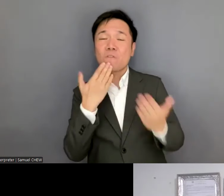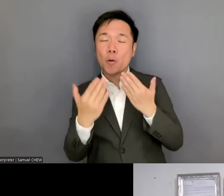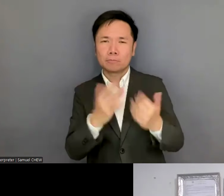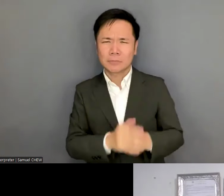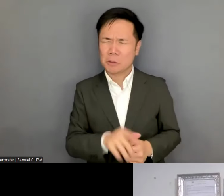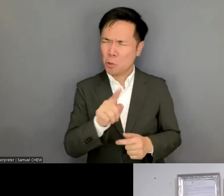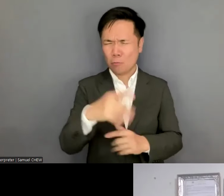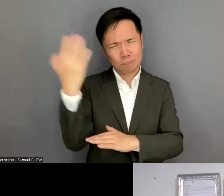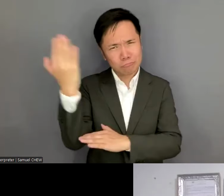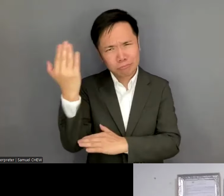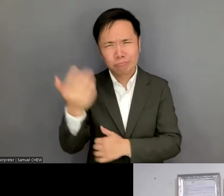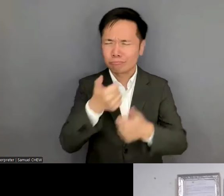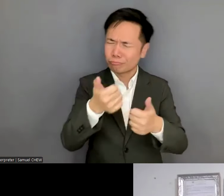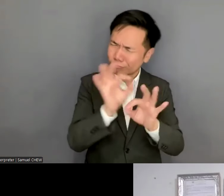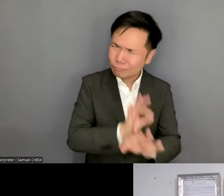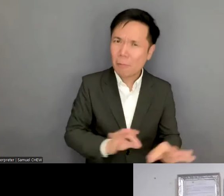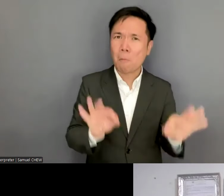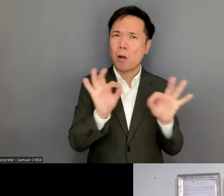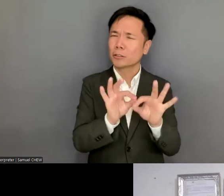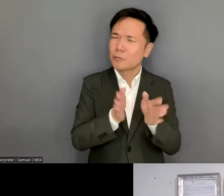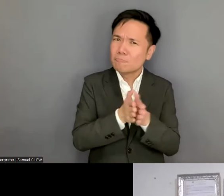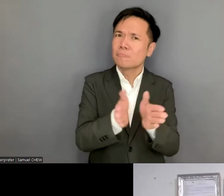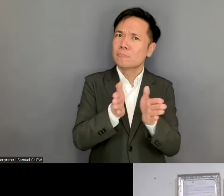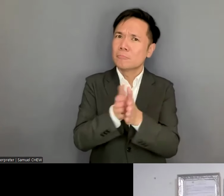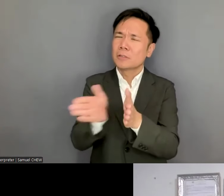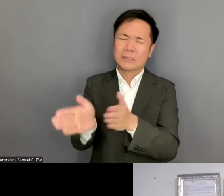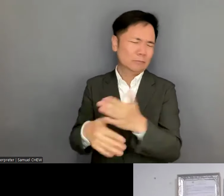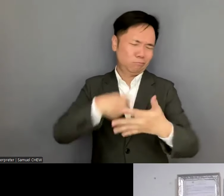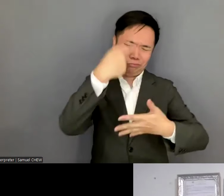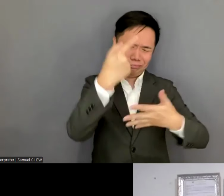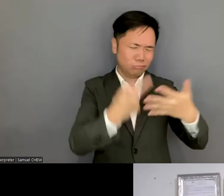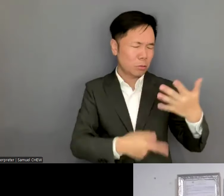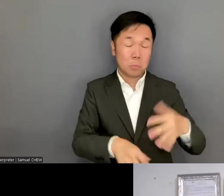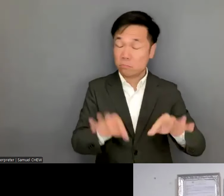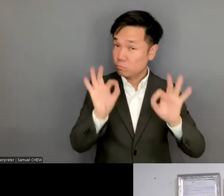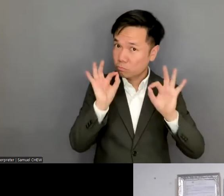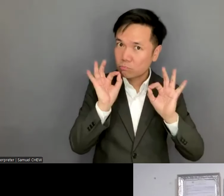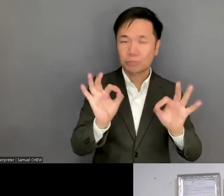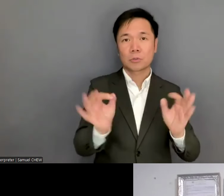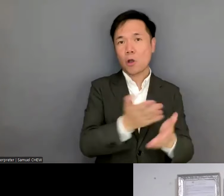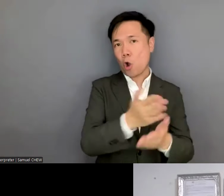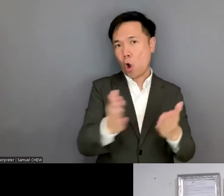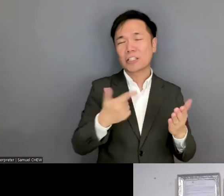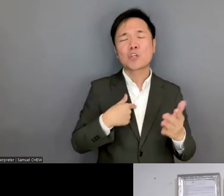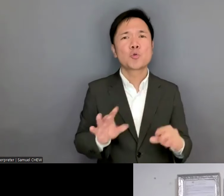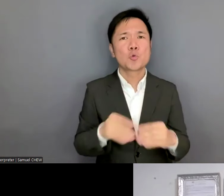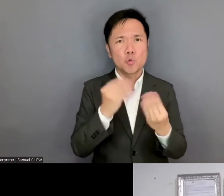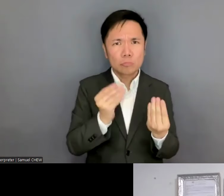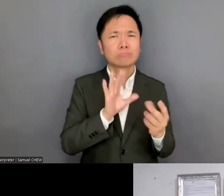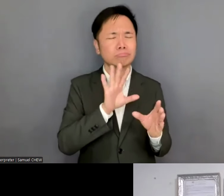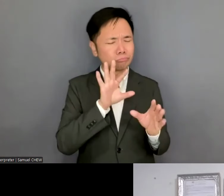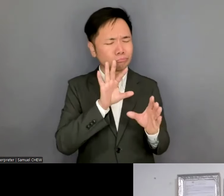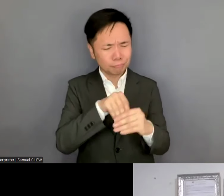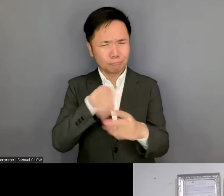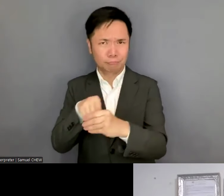really important aspects of highlighting why it's so important that we as youth are involved in this process and what we